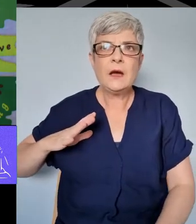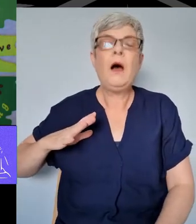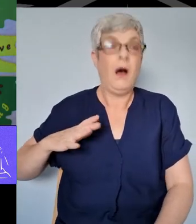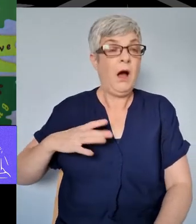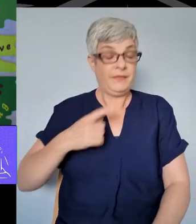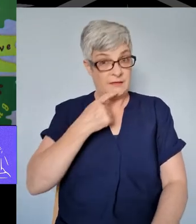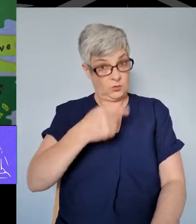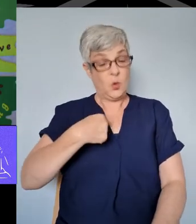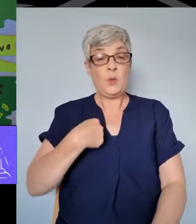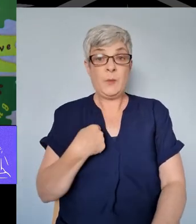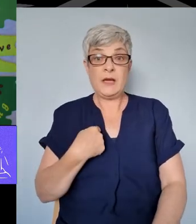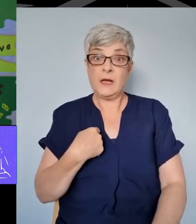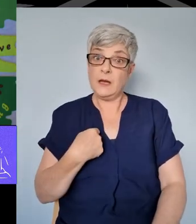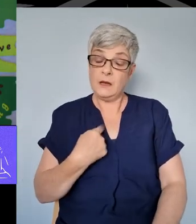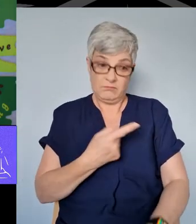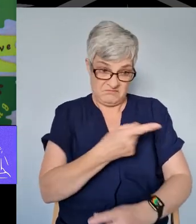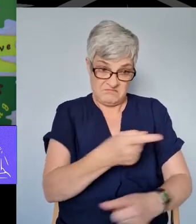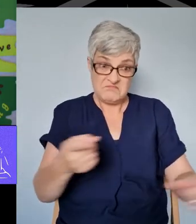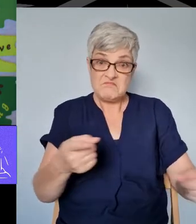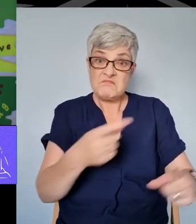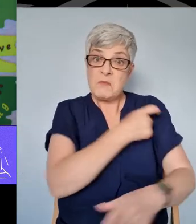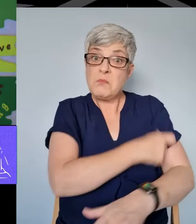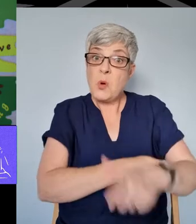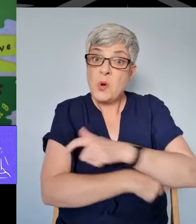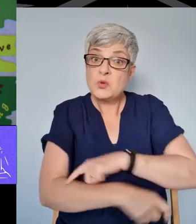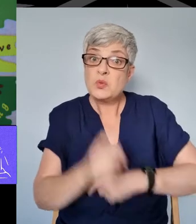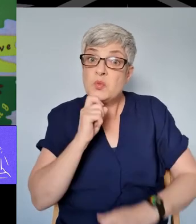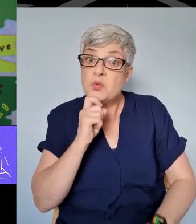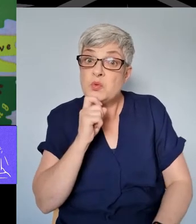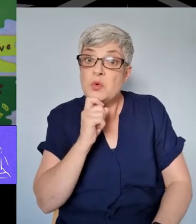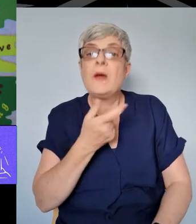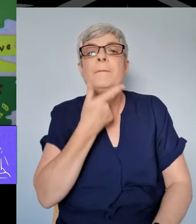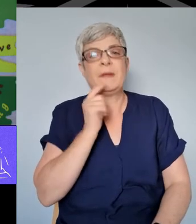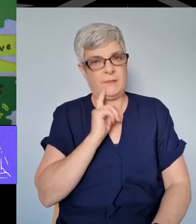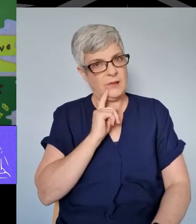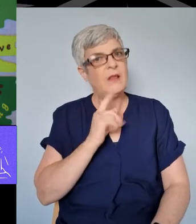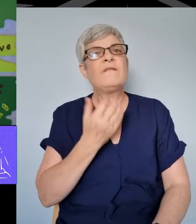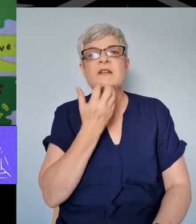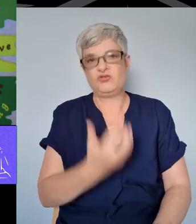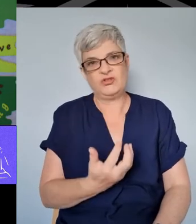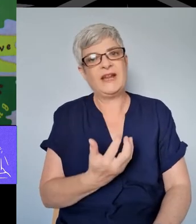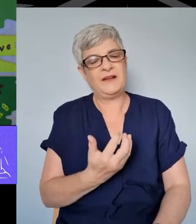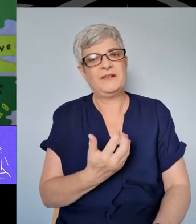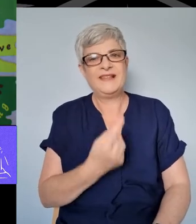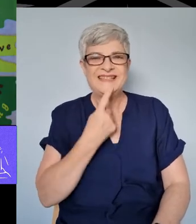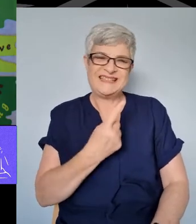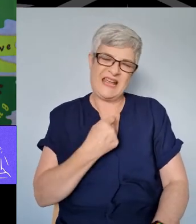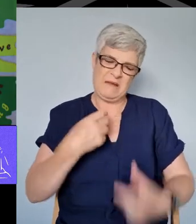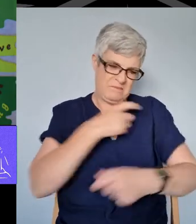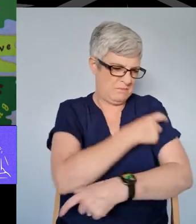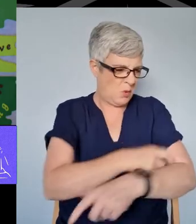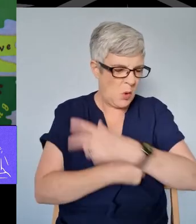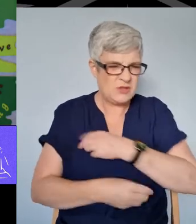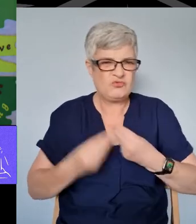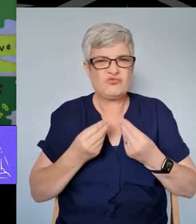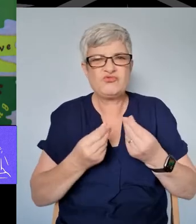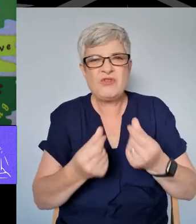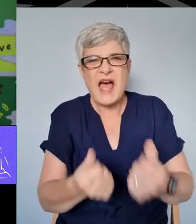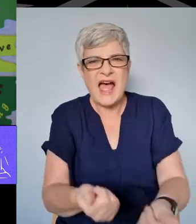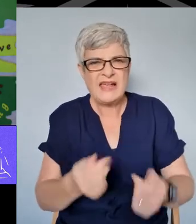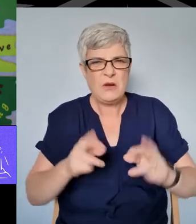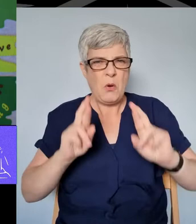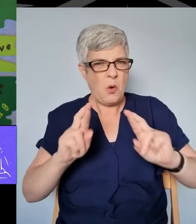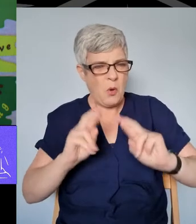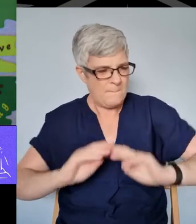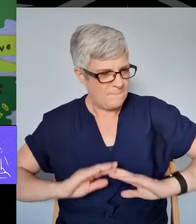And then he said to me, "Son of man, these bones are the people of Israel. They say our bones are dried up and our hope is gone and we are